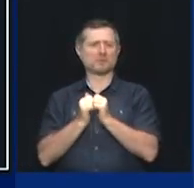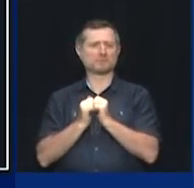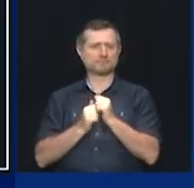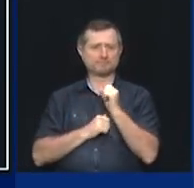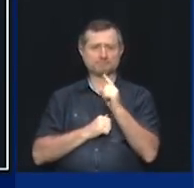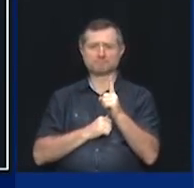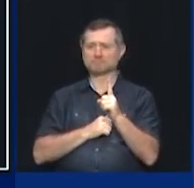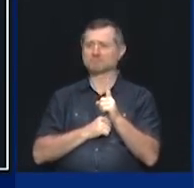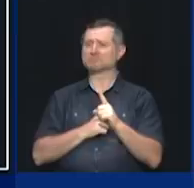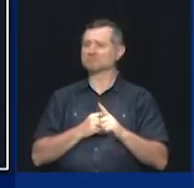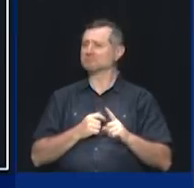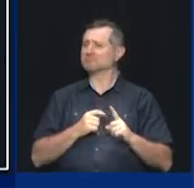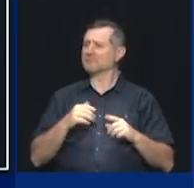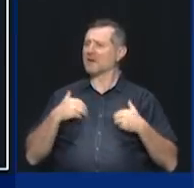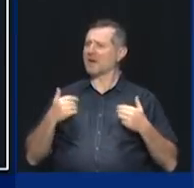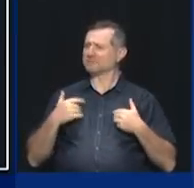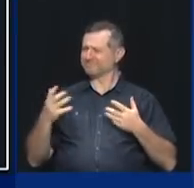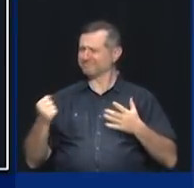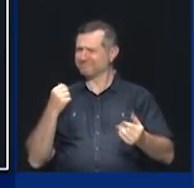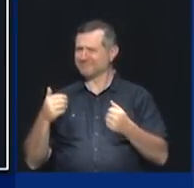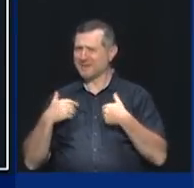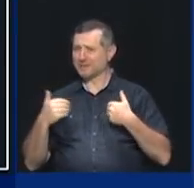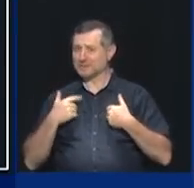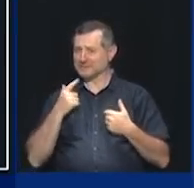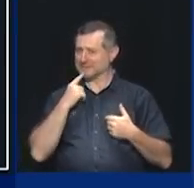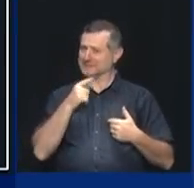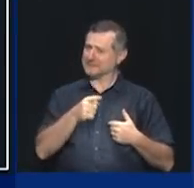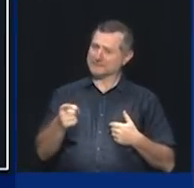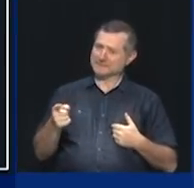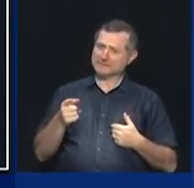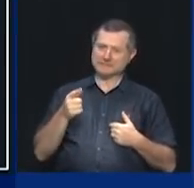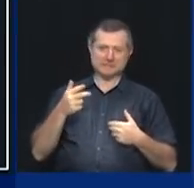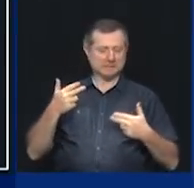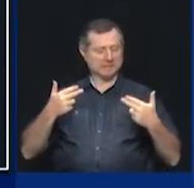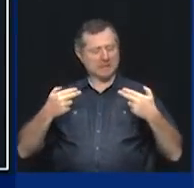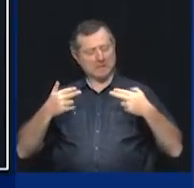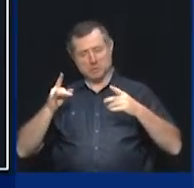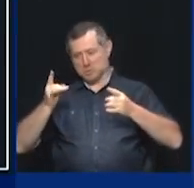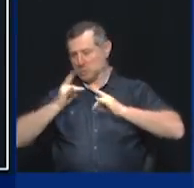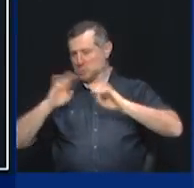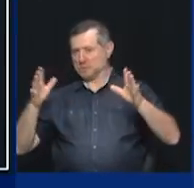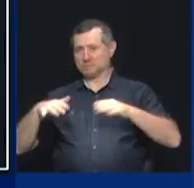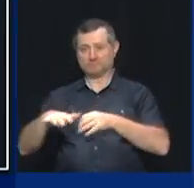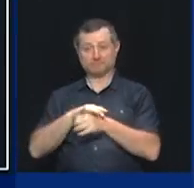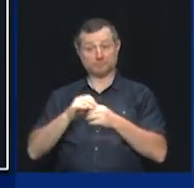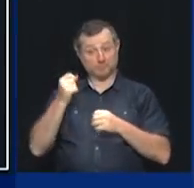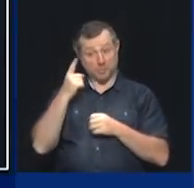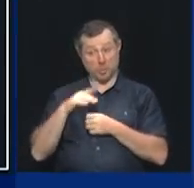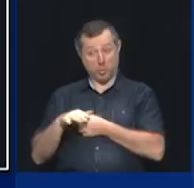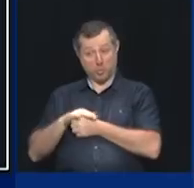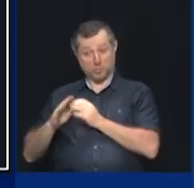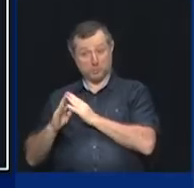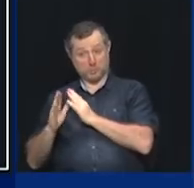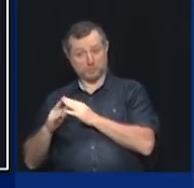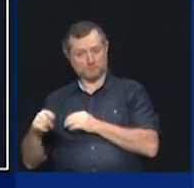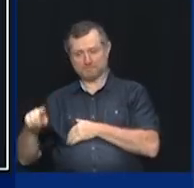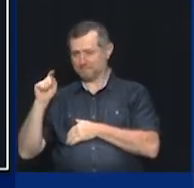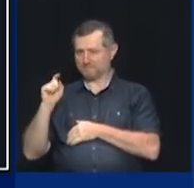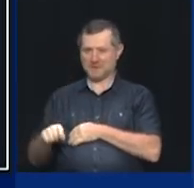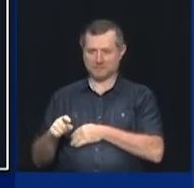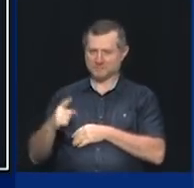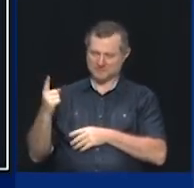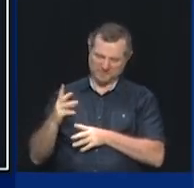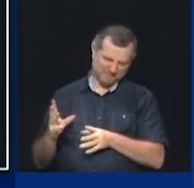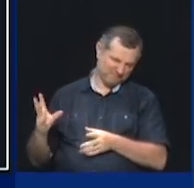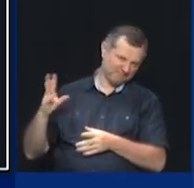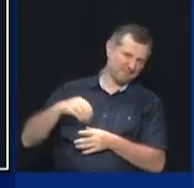it. We're going to push it. But we need the local leadership to step up. And I need your help on